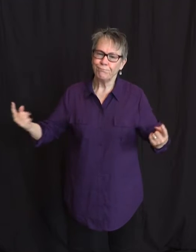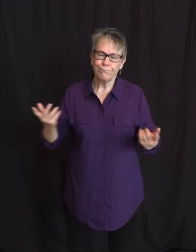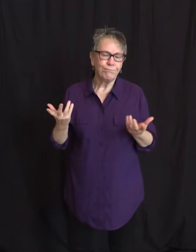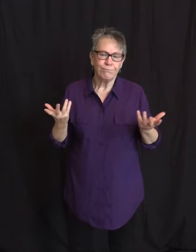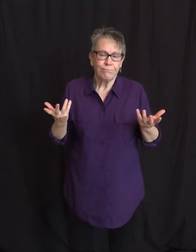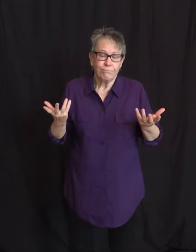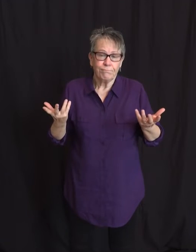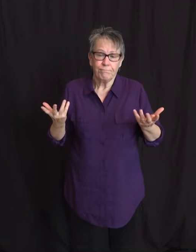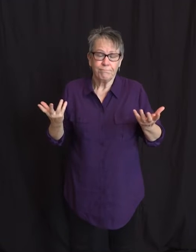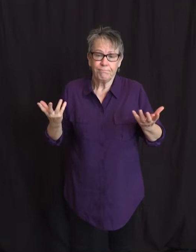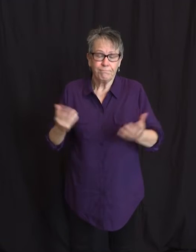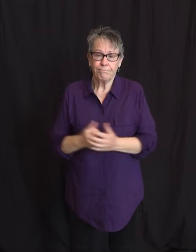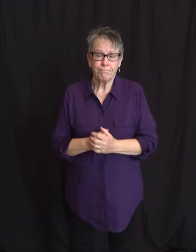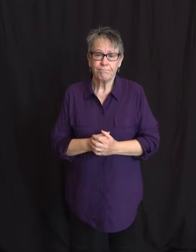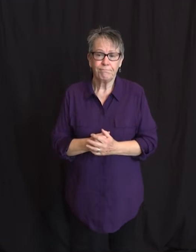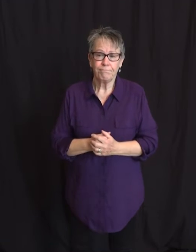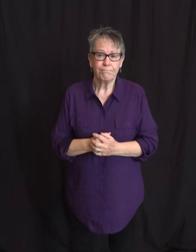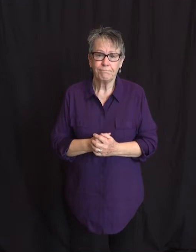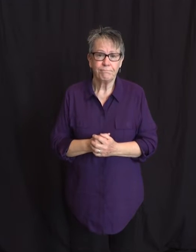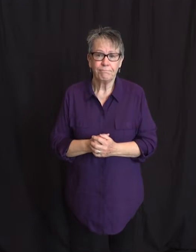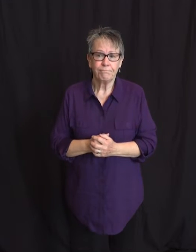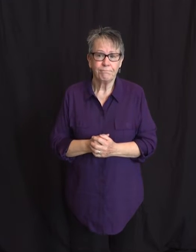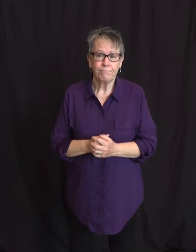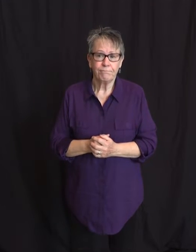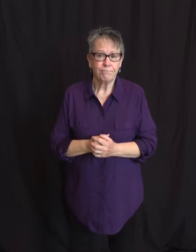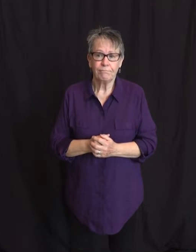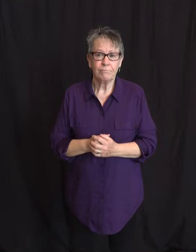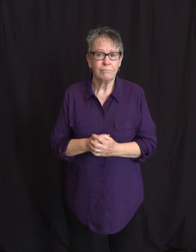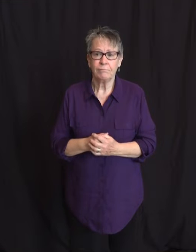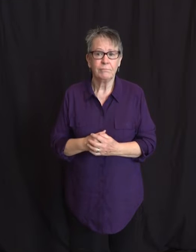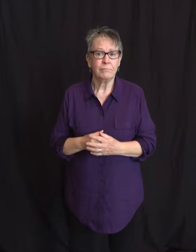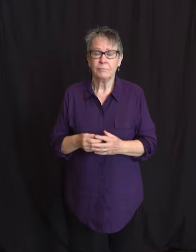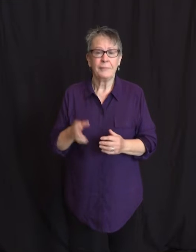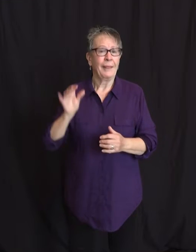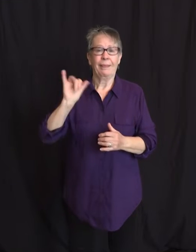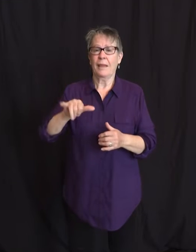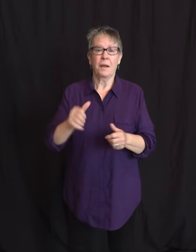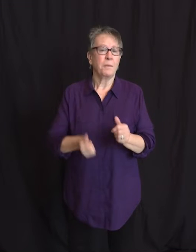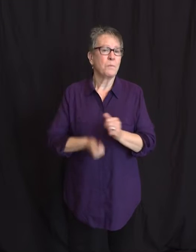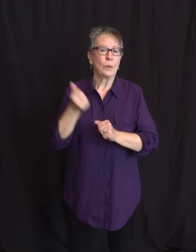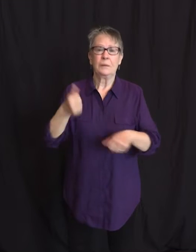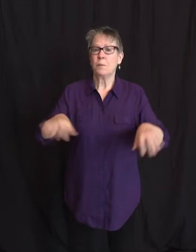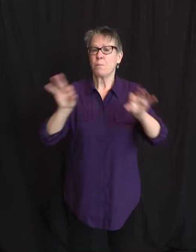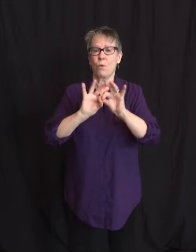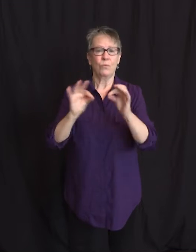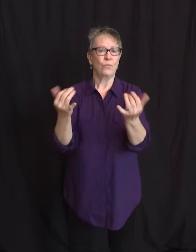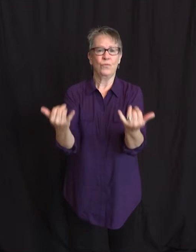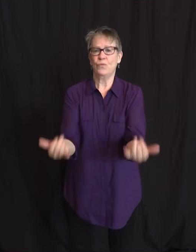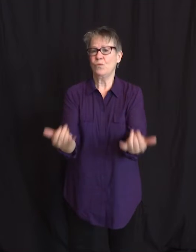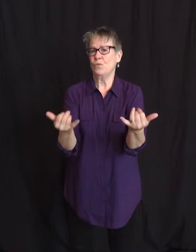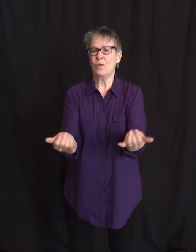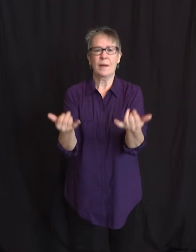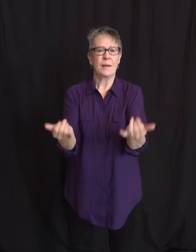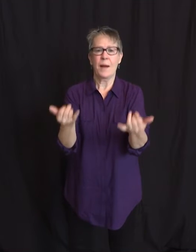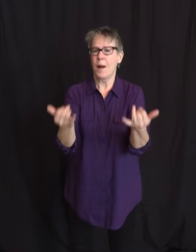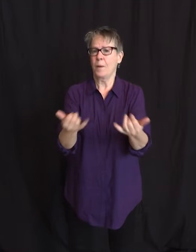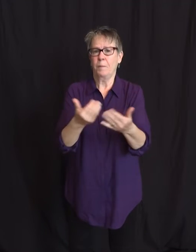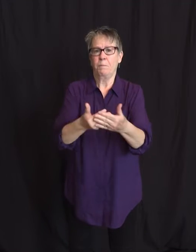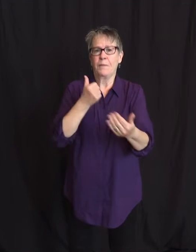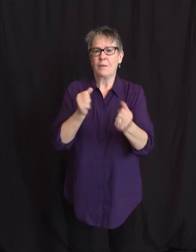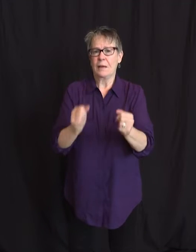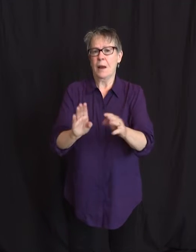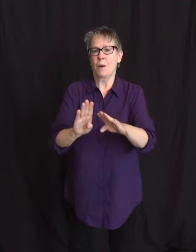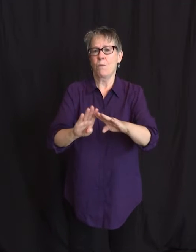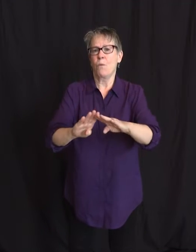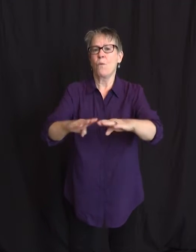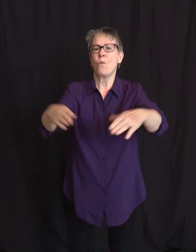that continues to succeed, it allows us to start going down that road. Too early to